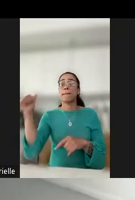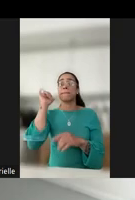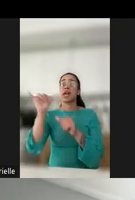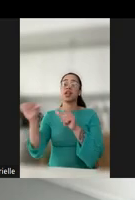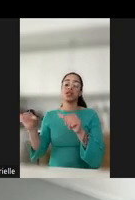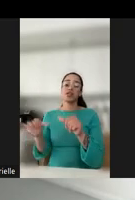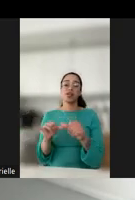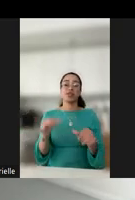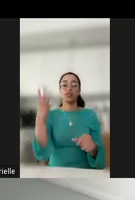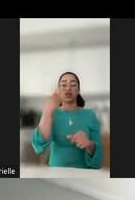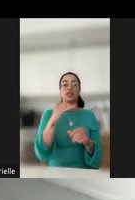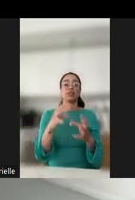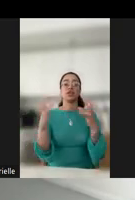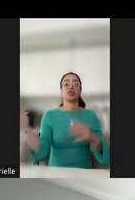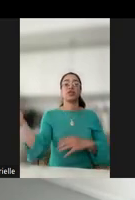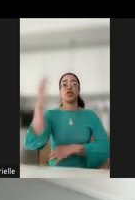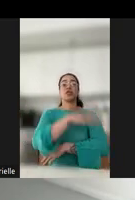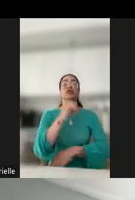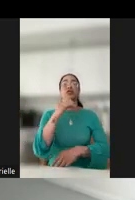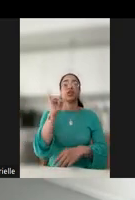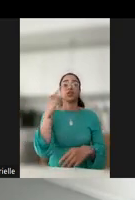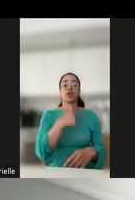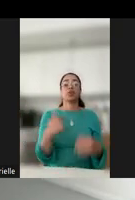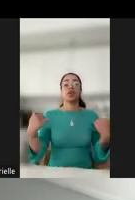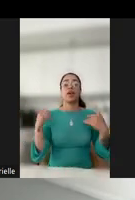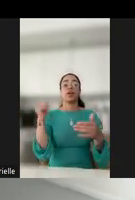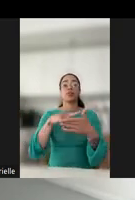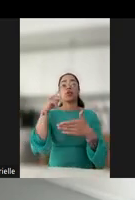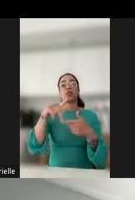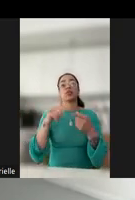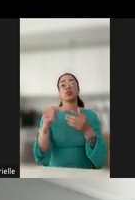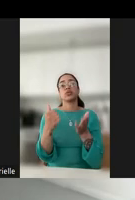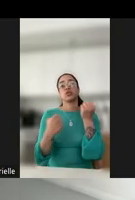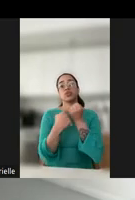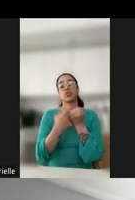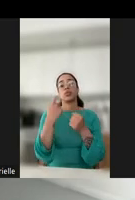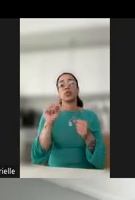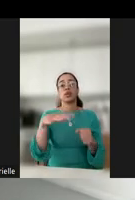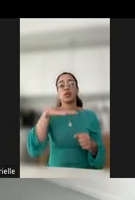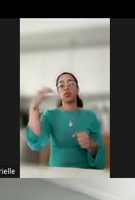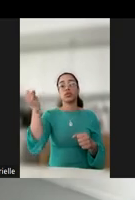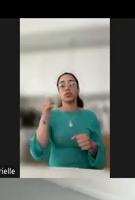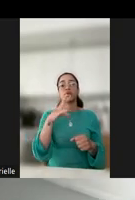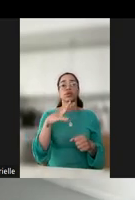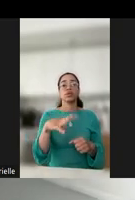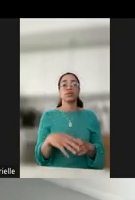a program that to support the elderly here in Butte County. Next slide, please.